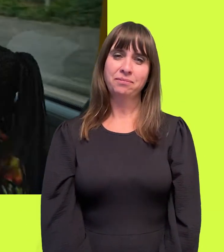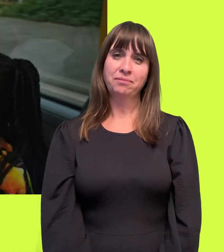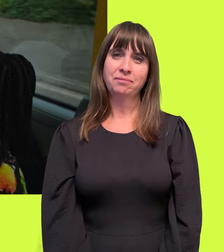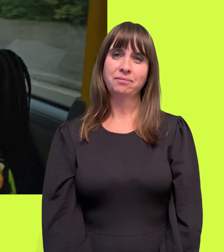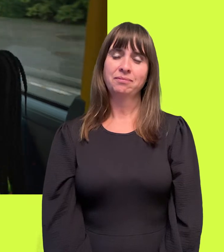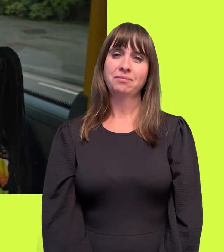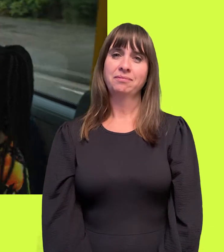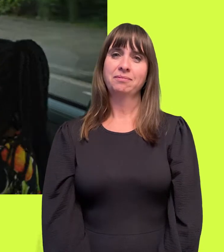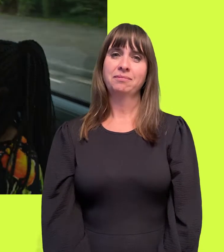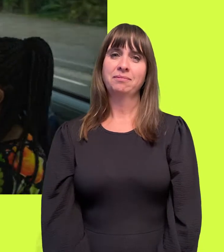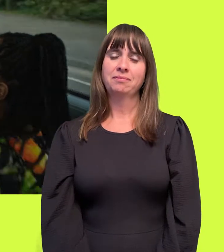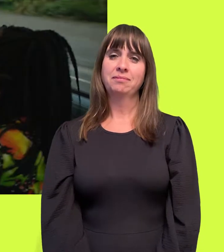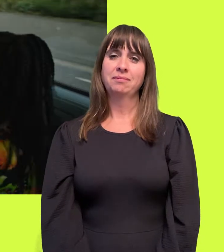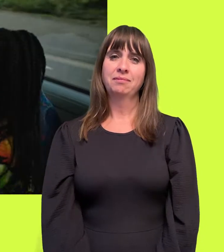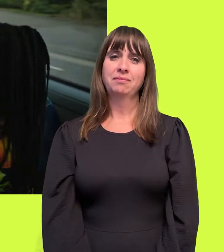The guy's like,